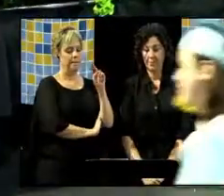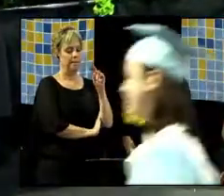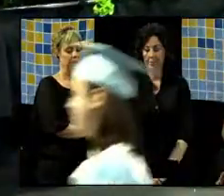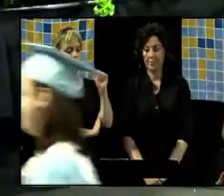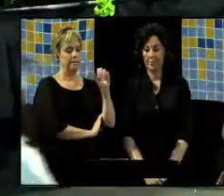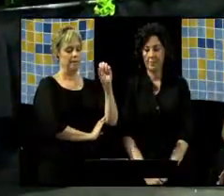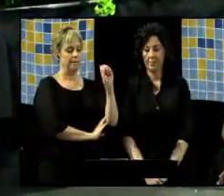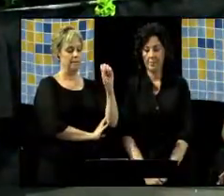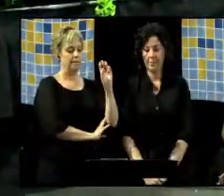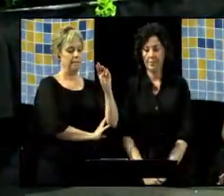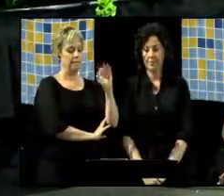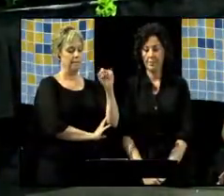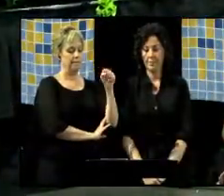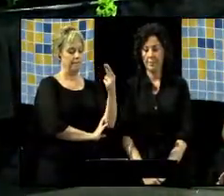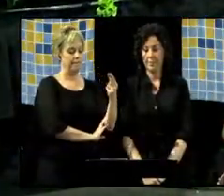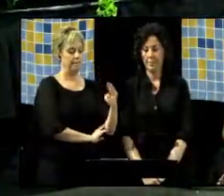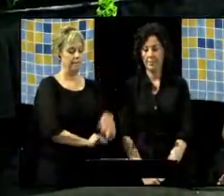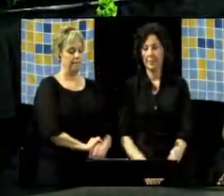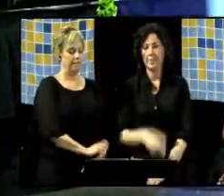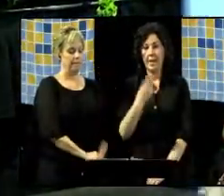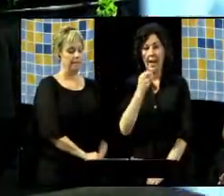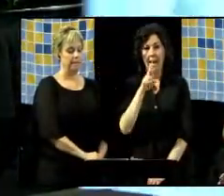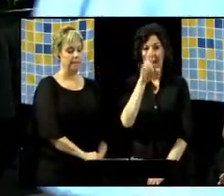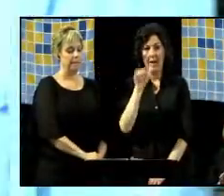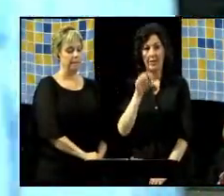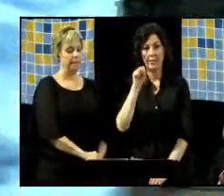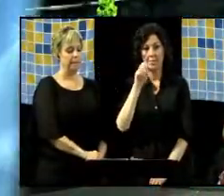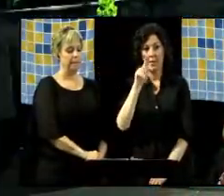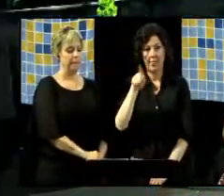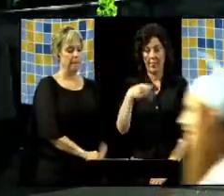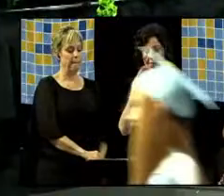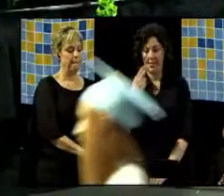Smith, Harry William Smith,